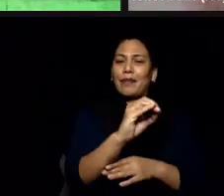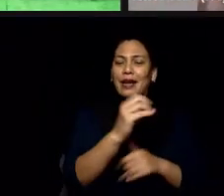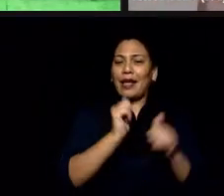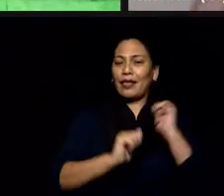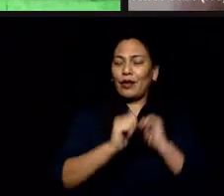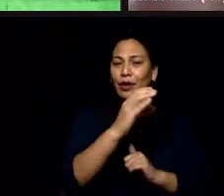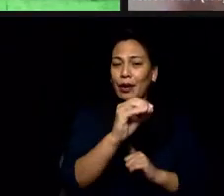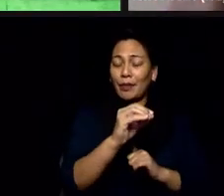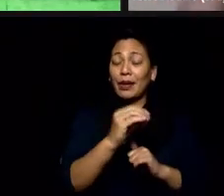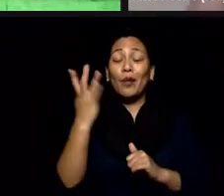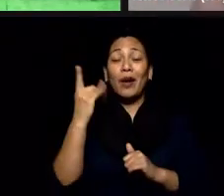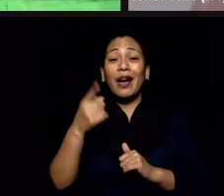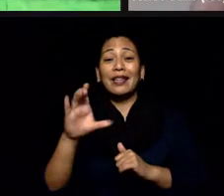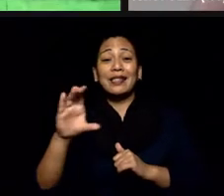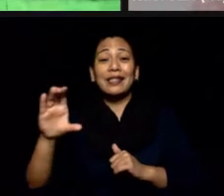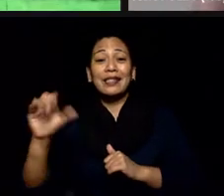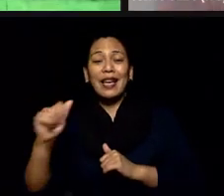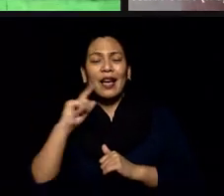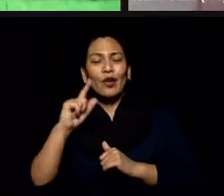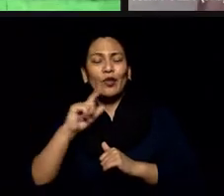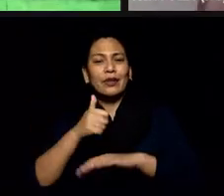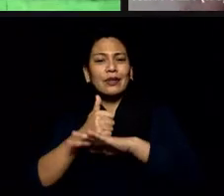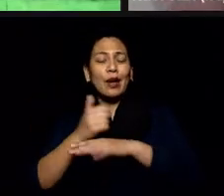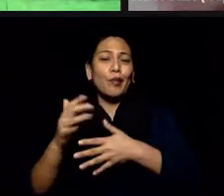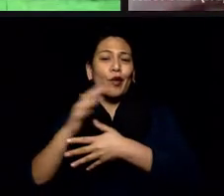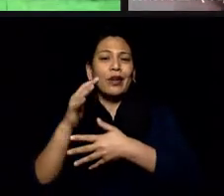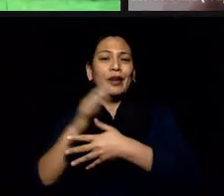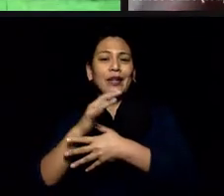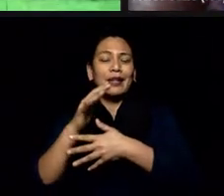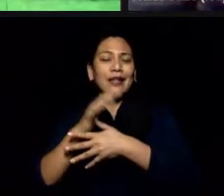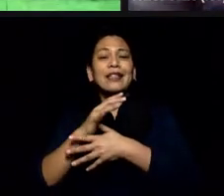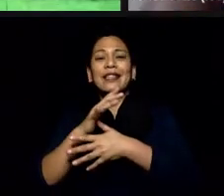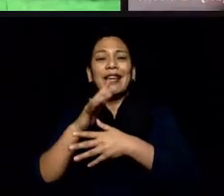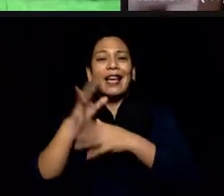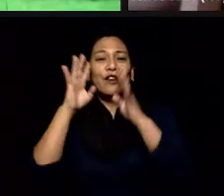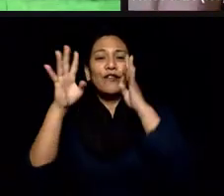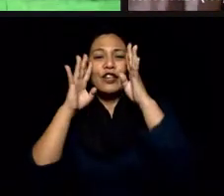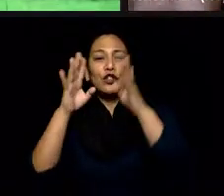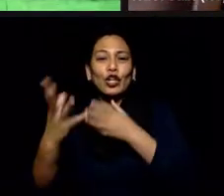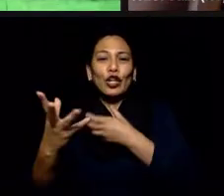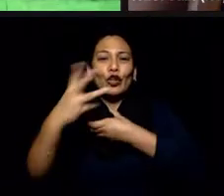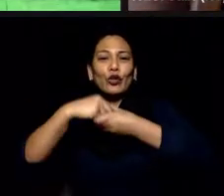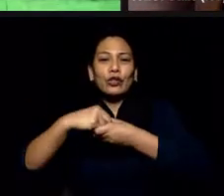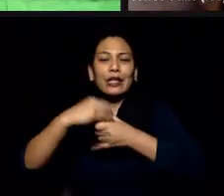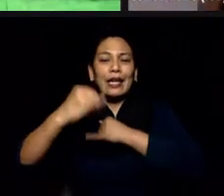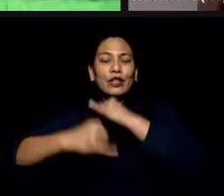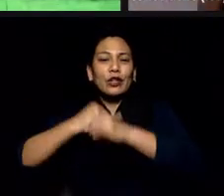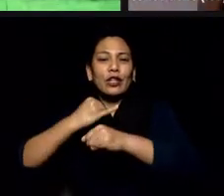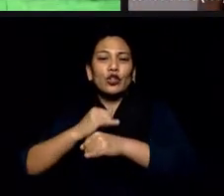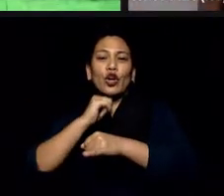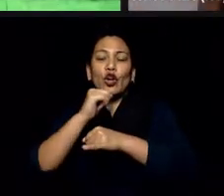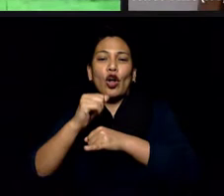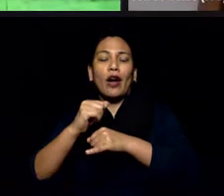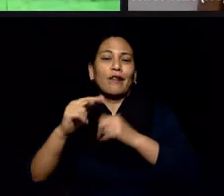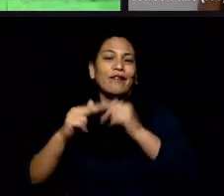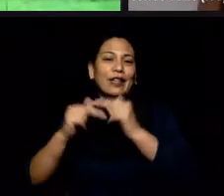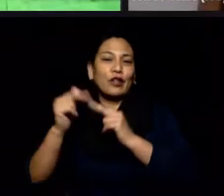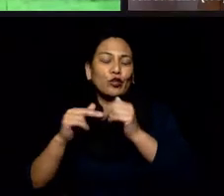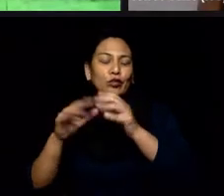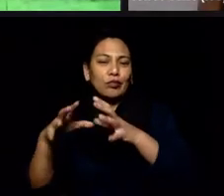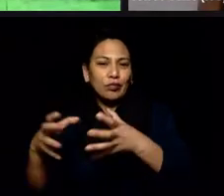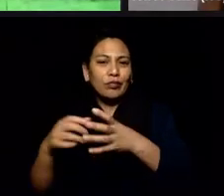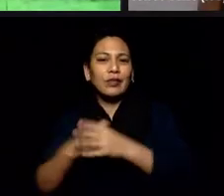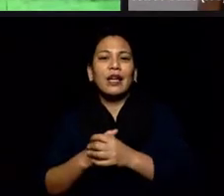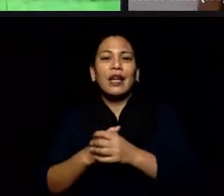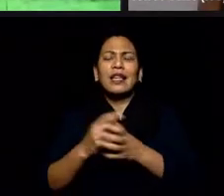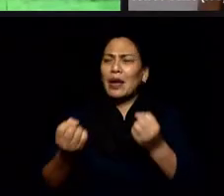they prioritized innovation, inclusion, and international and non-venues, and money came into communities to